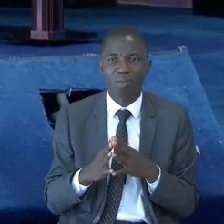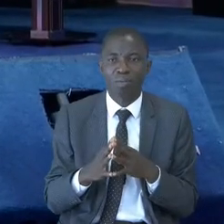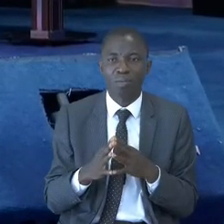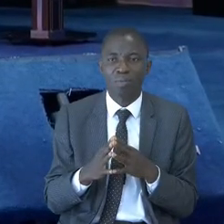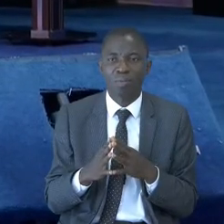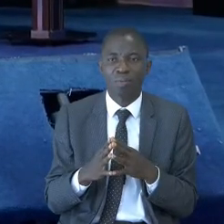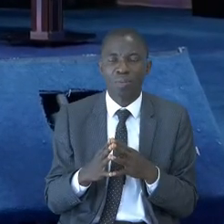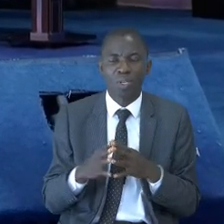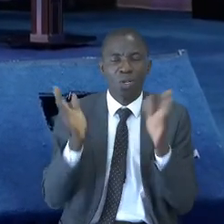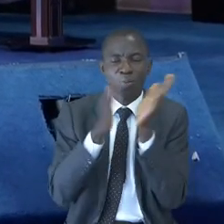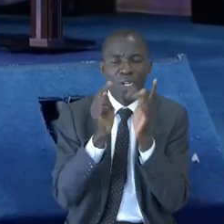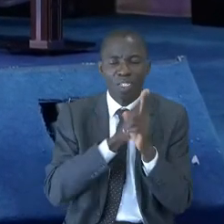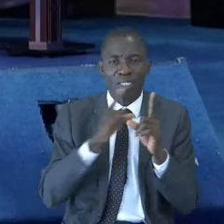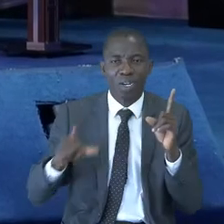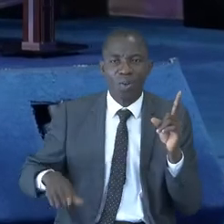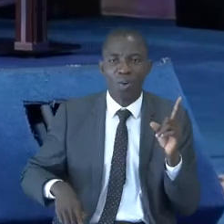the Lord.